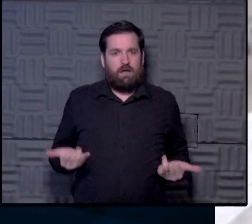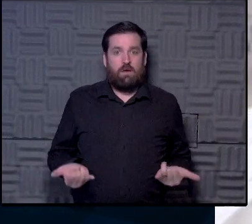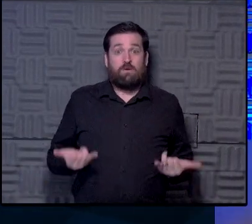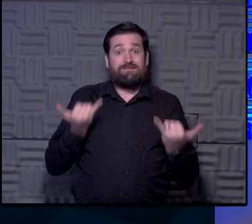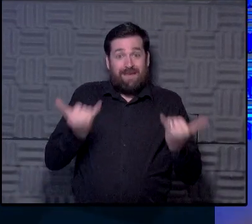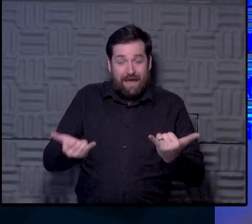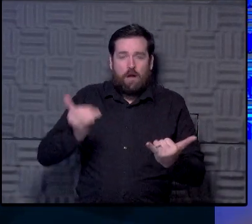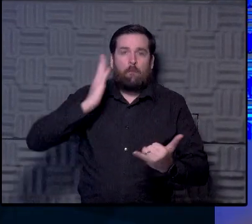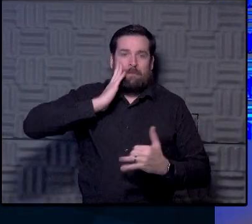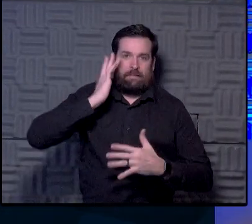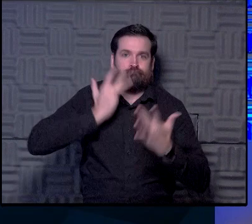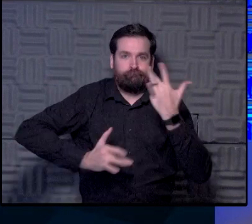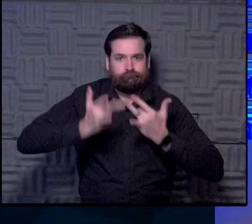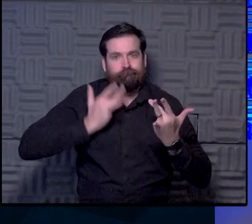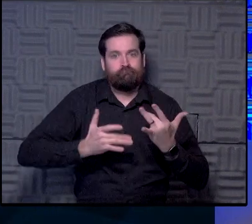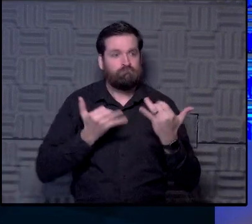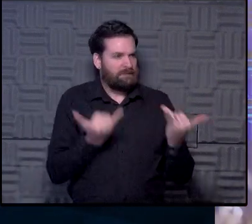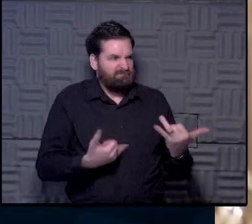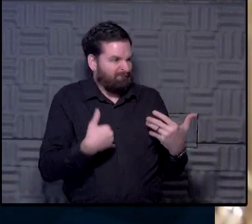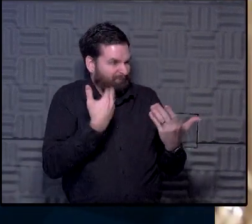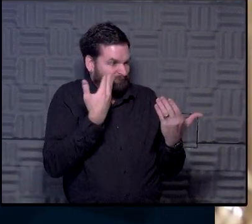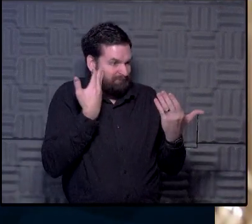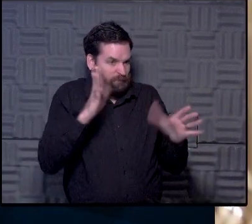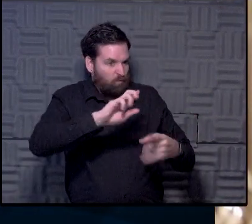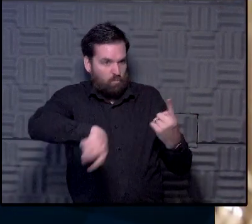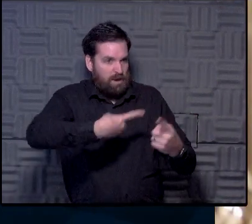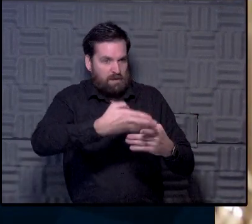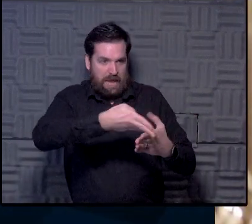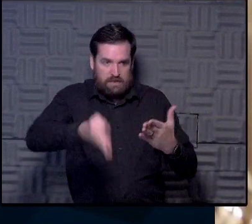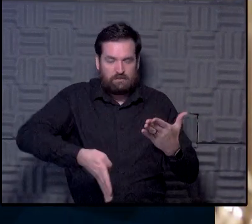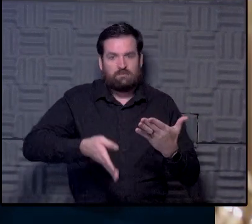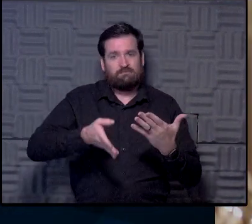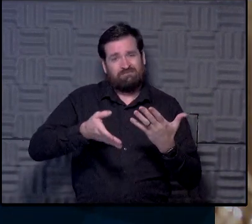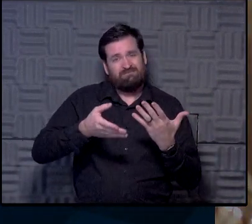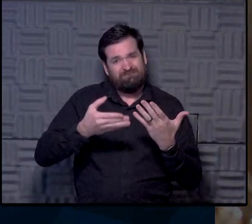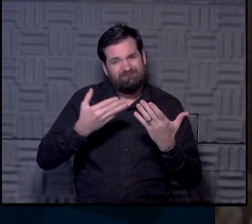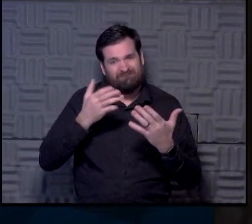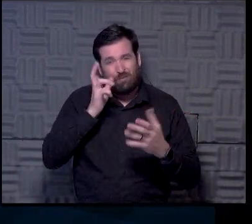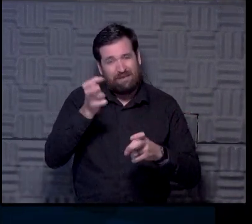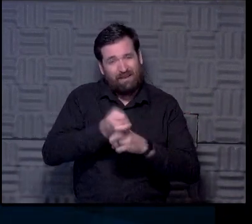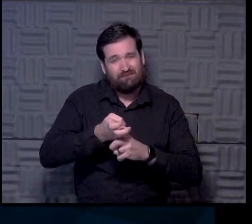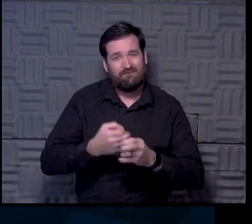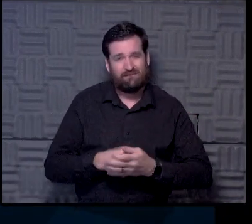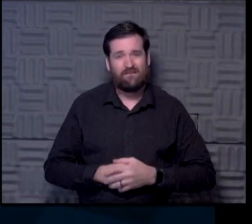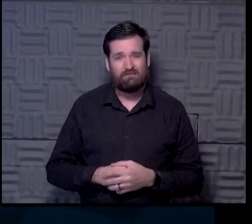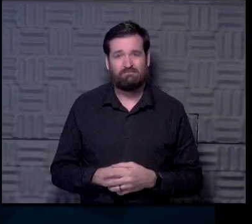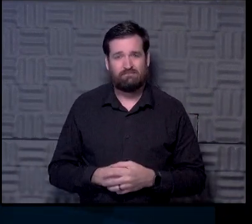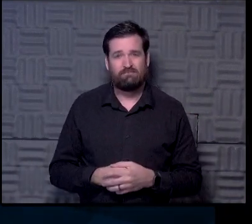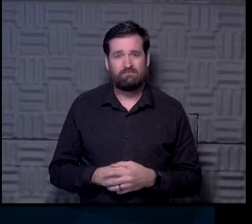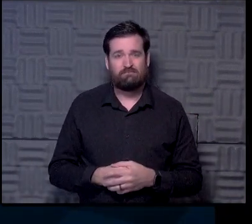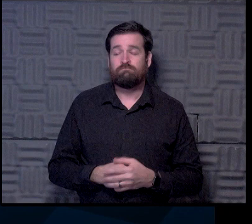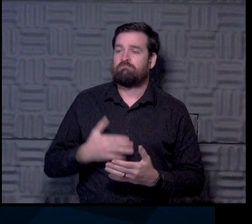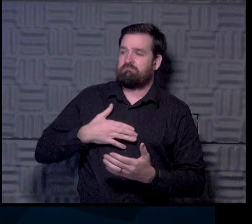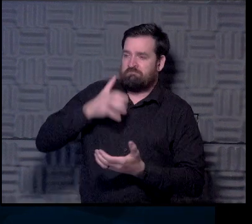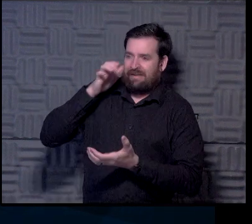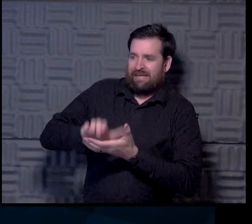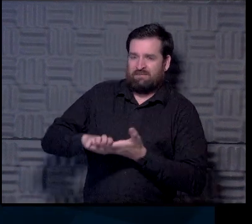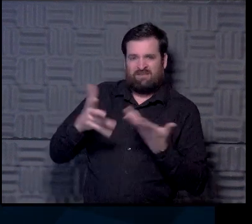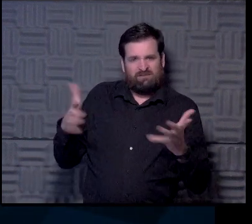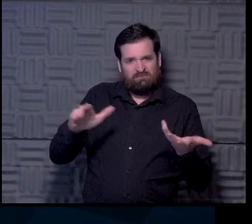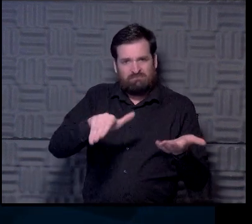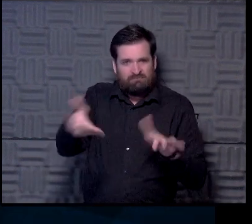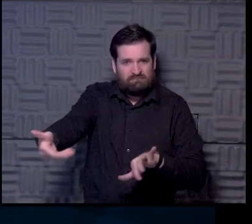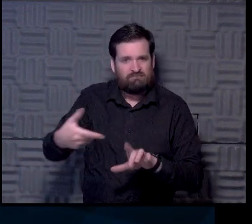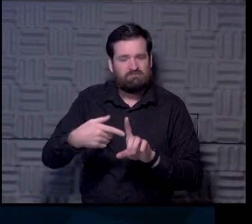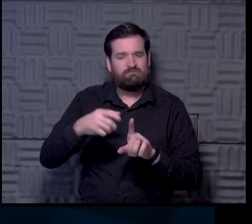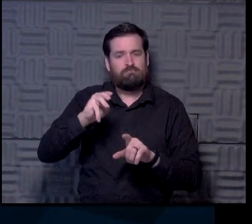down to beds. We don't know when COVID will end. That unknowingness can be very difficult for us. My husband passed away from it